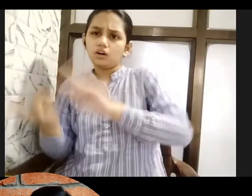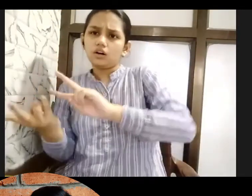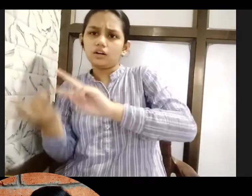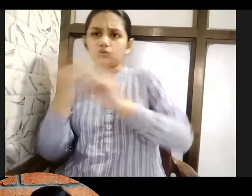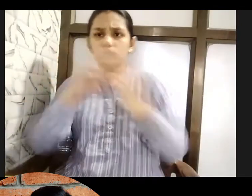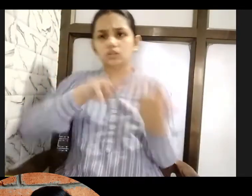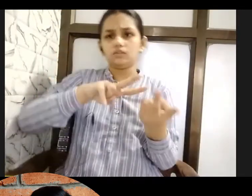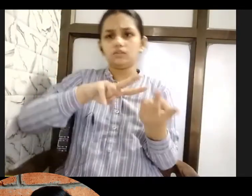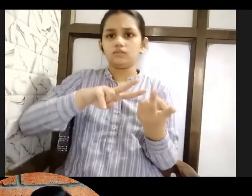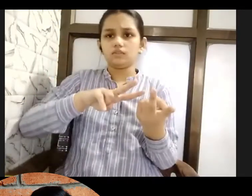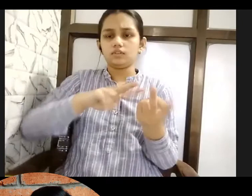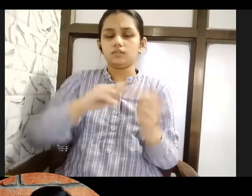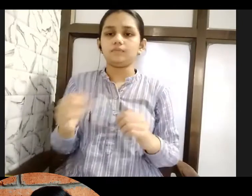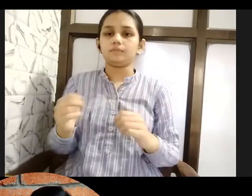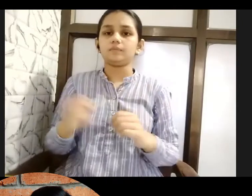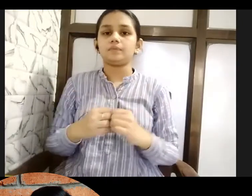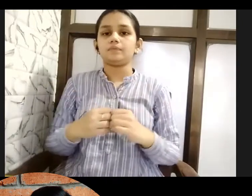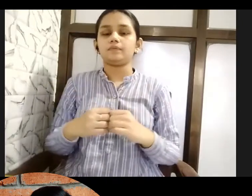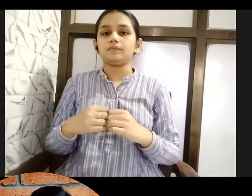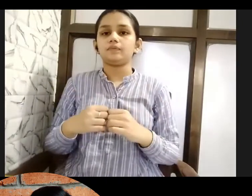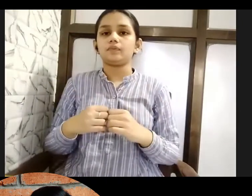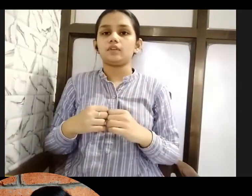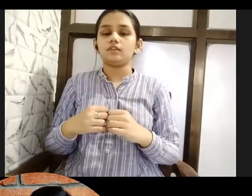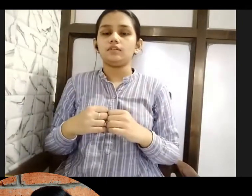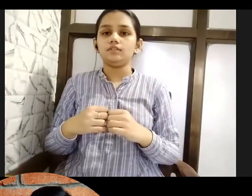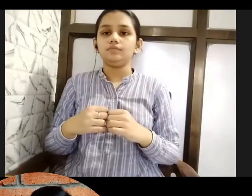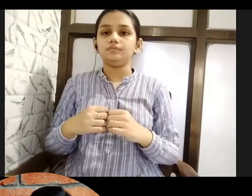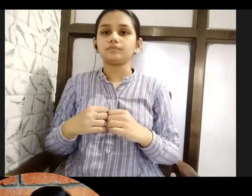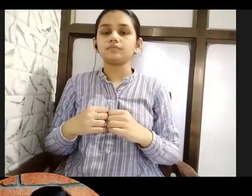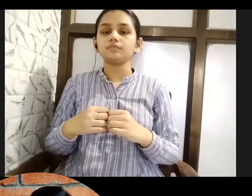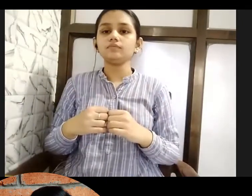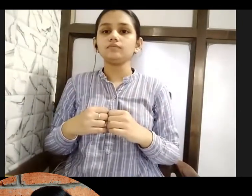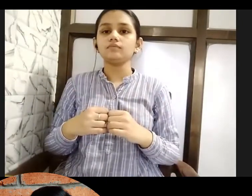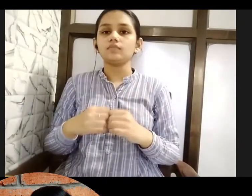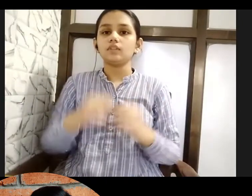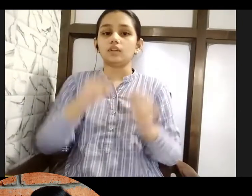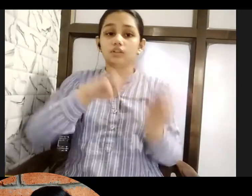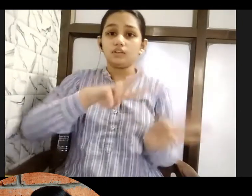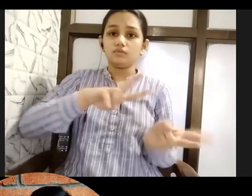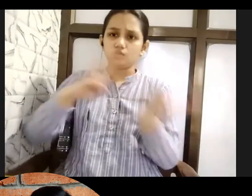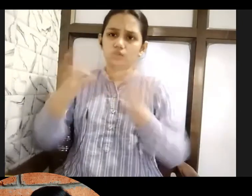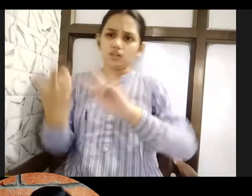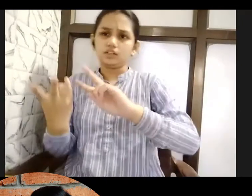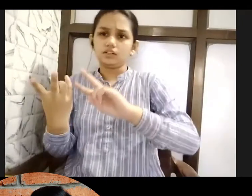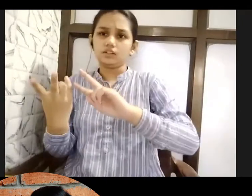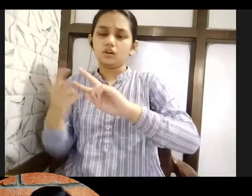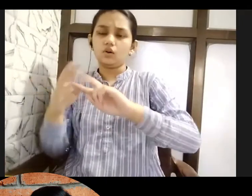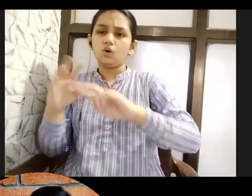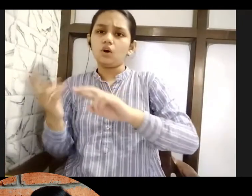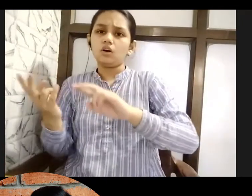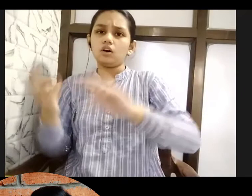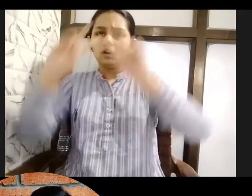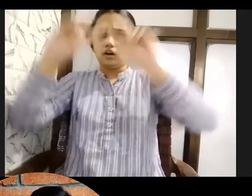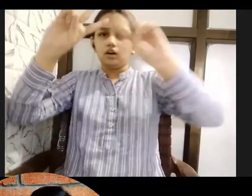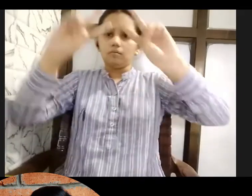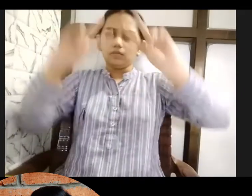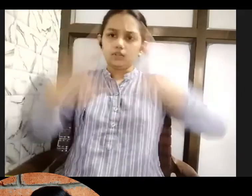right to left. So horizontal, left, right, vertical, up,